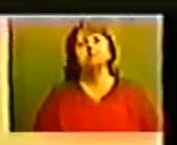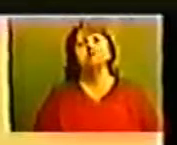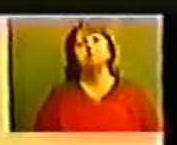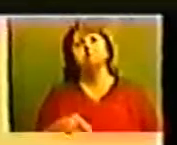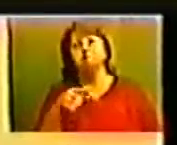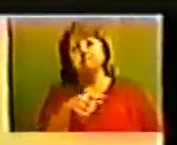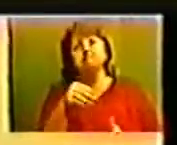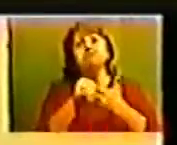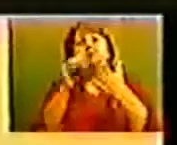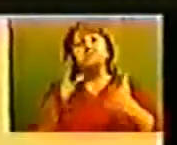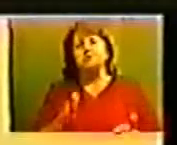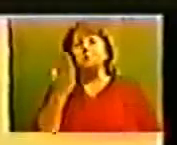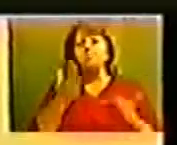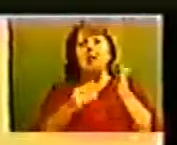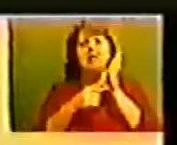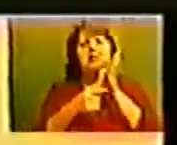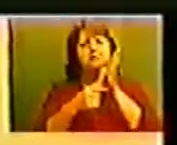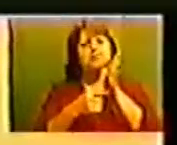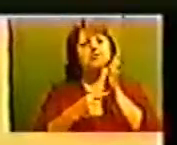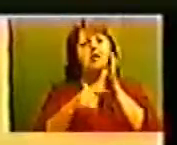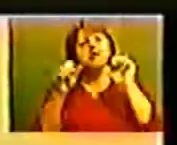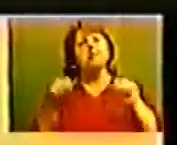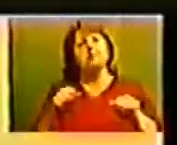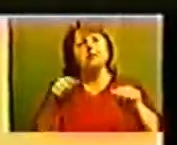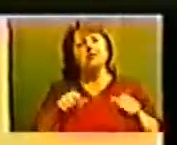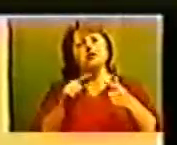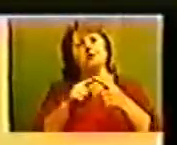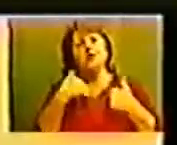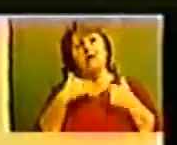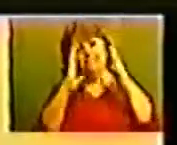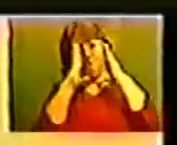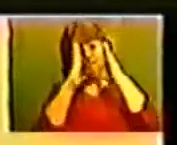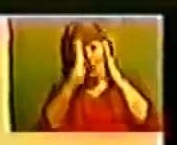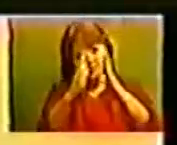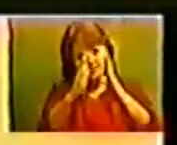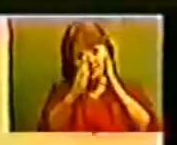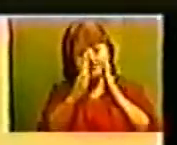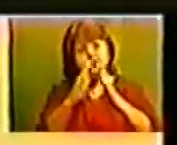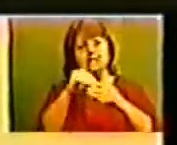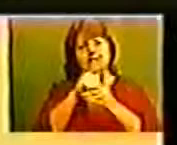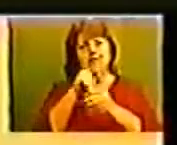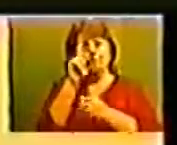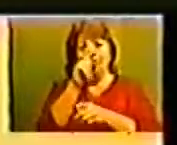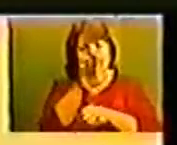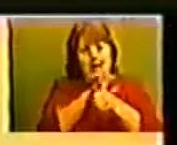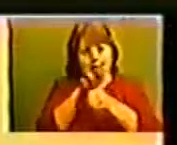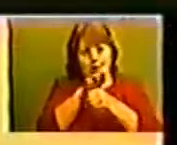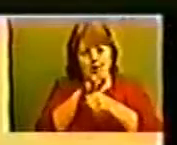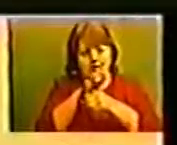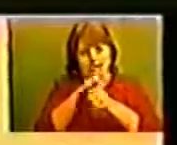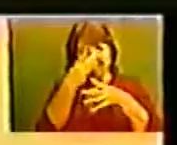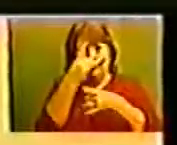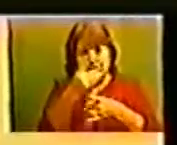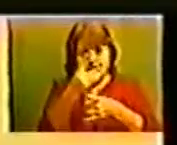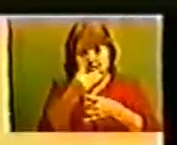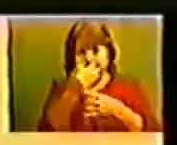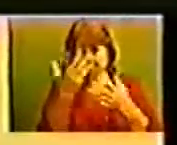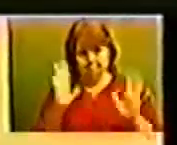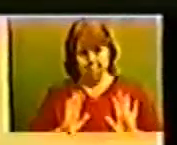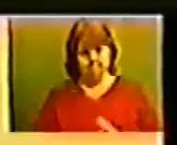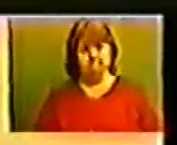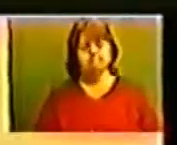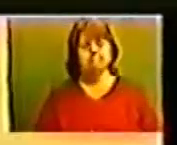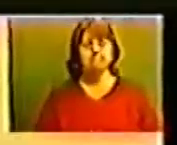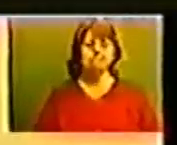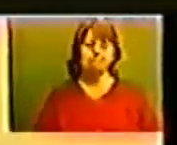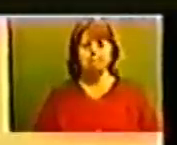The student might demonstrate an ability to have focused attention in a particular area of interest, and